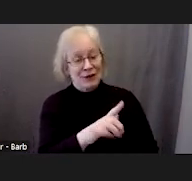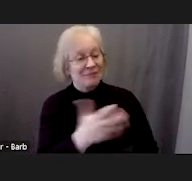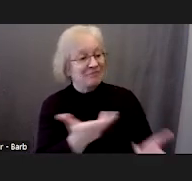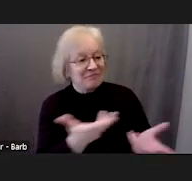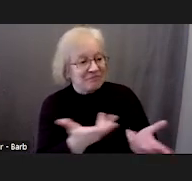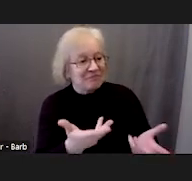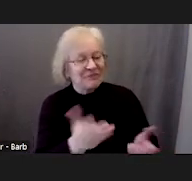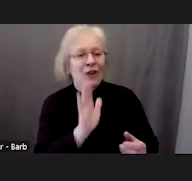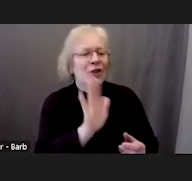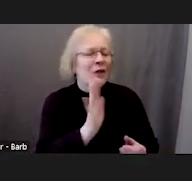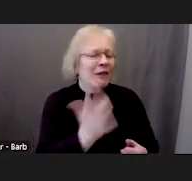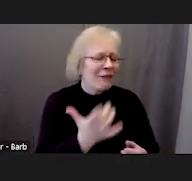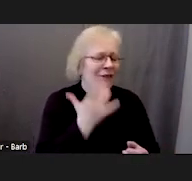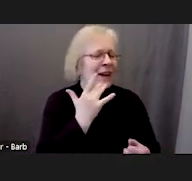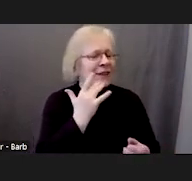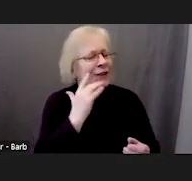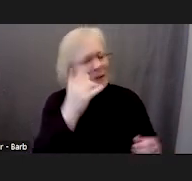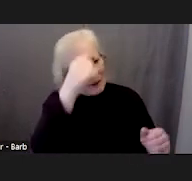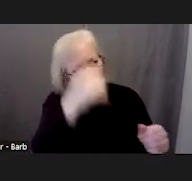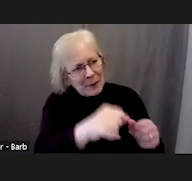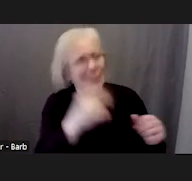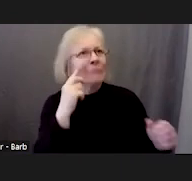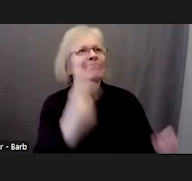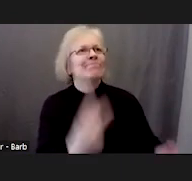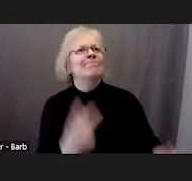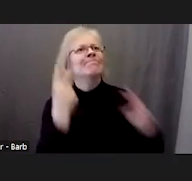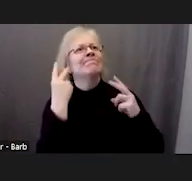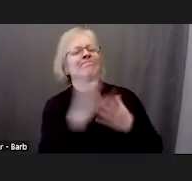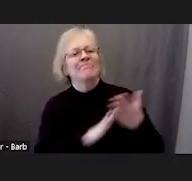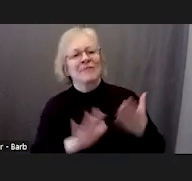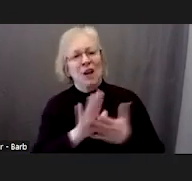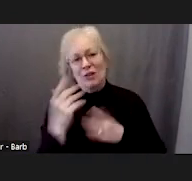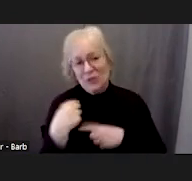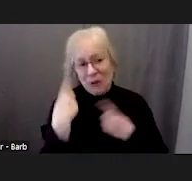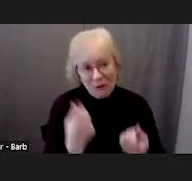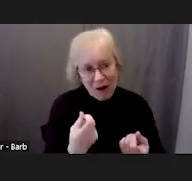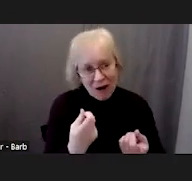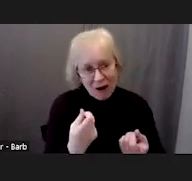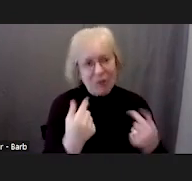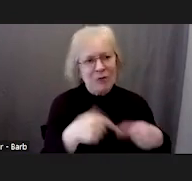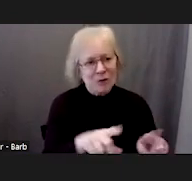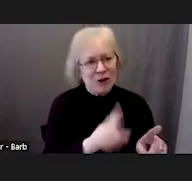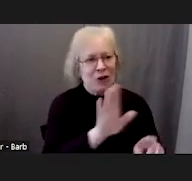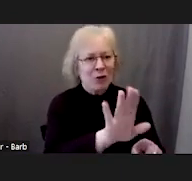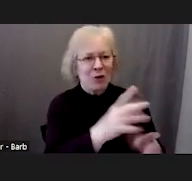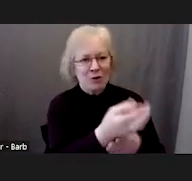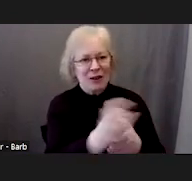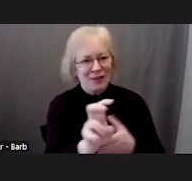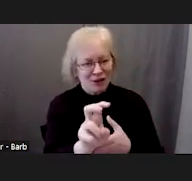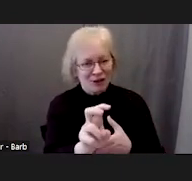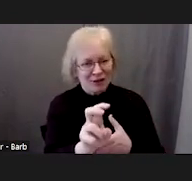What has been your favorite memory of college so far, of your class that you're taking while you're in transition?